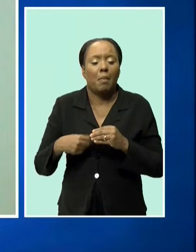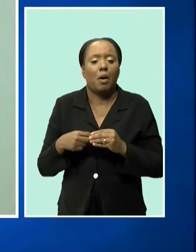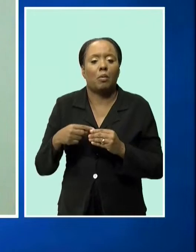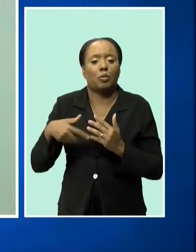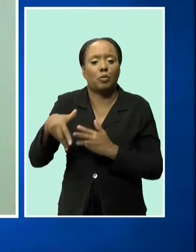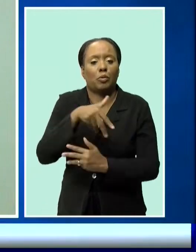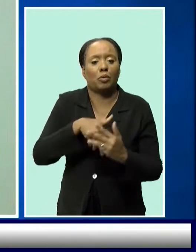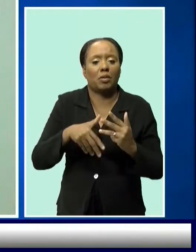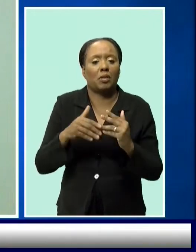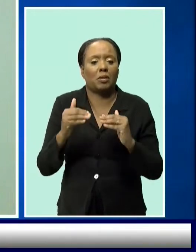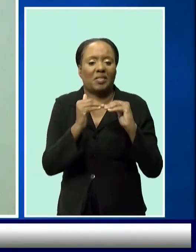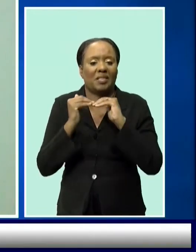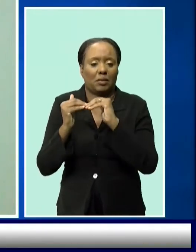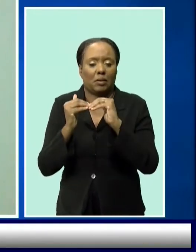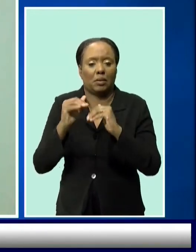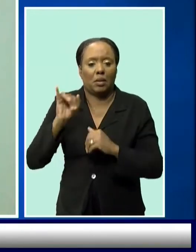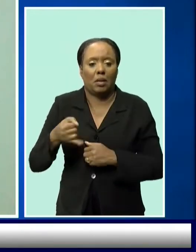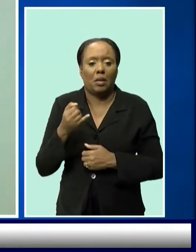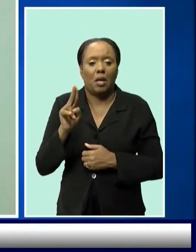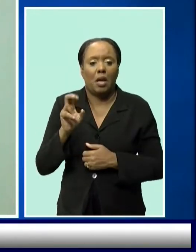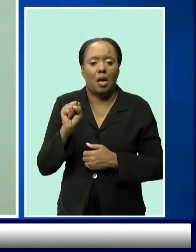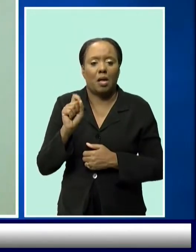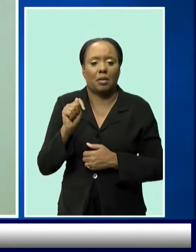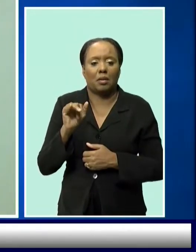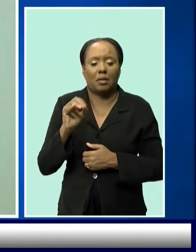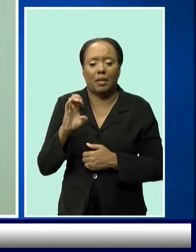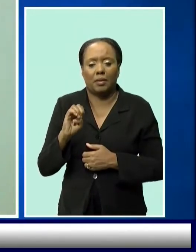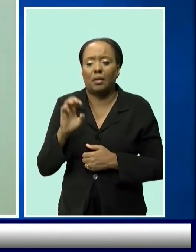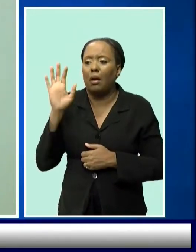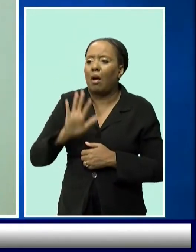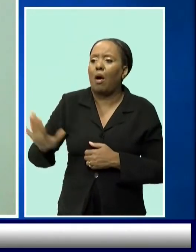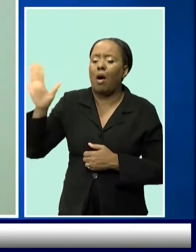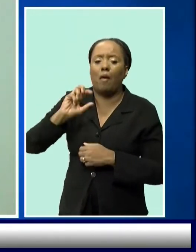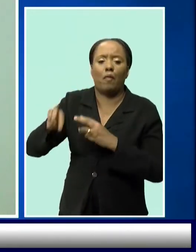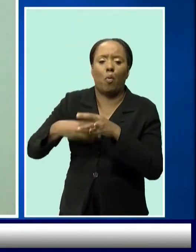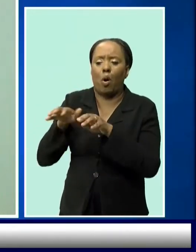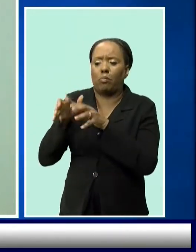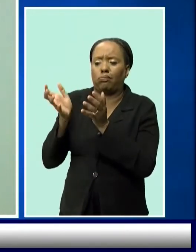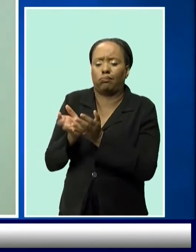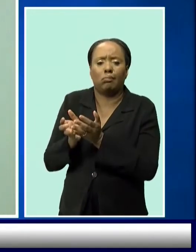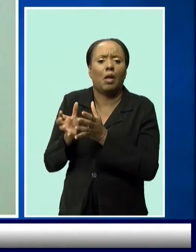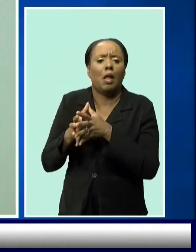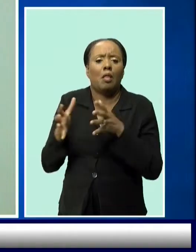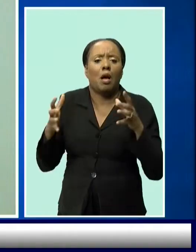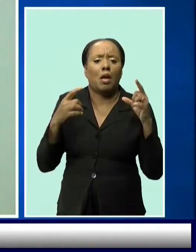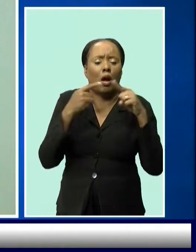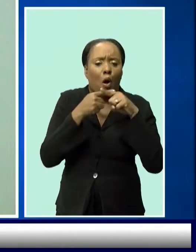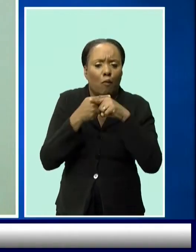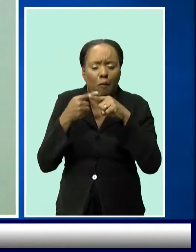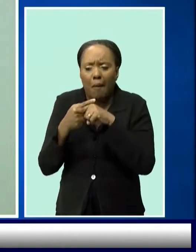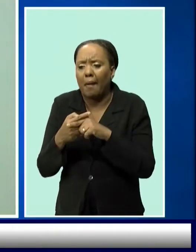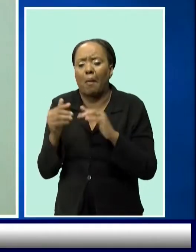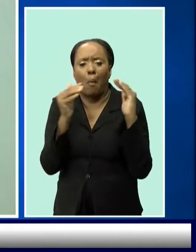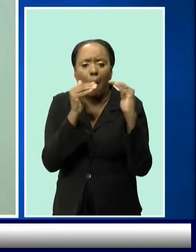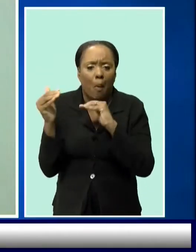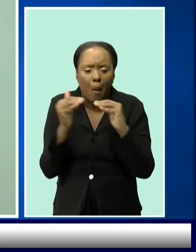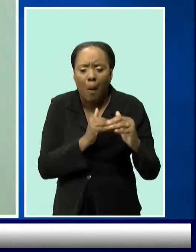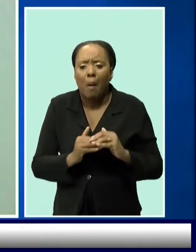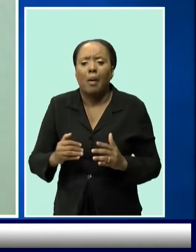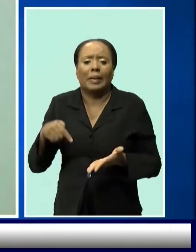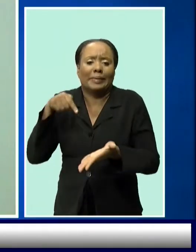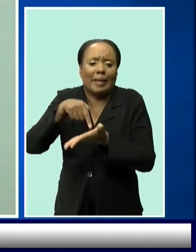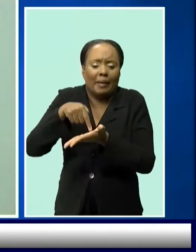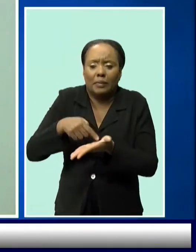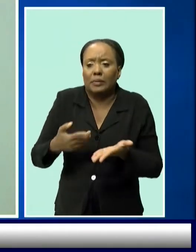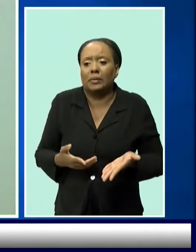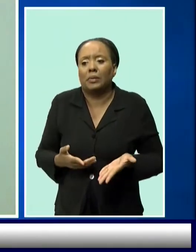in the world right now, there's a lot of turmoil in terms of conflict, wars, debt, climate change. And the ILO, in his vision, it must be at the center